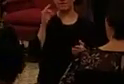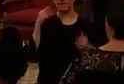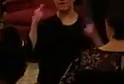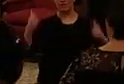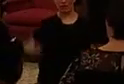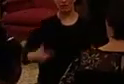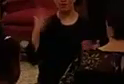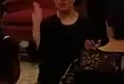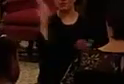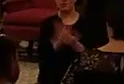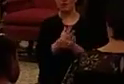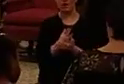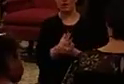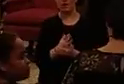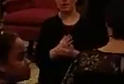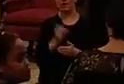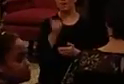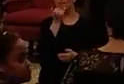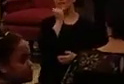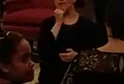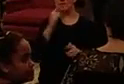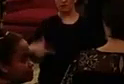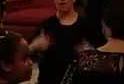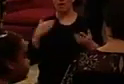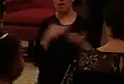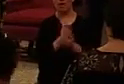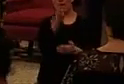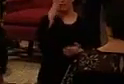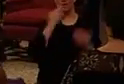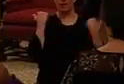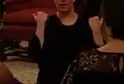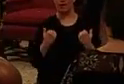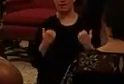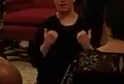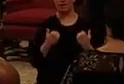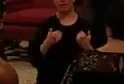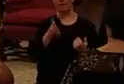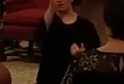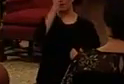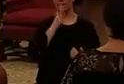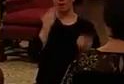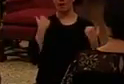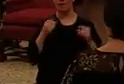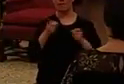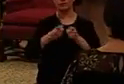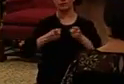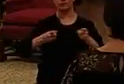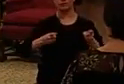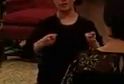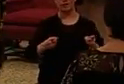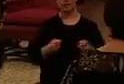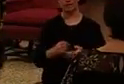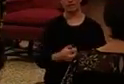life. Quit messing your life up. Let God have you, and let God have control.